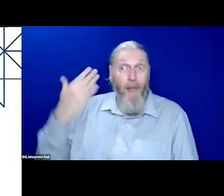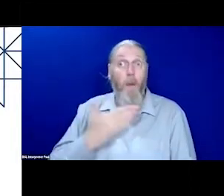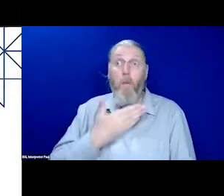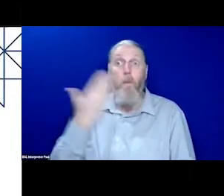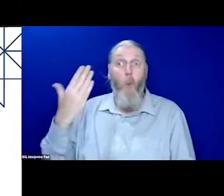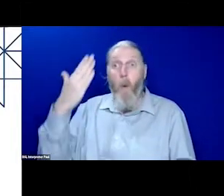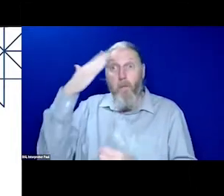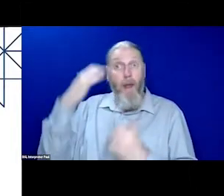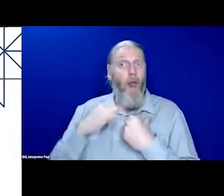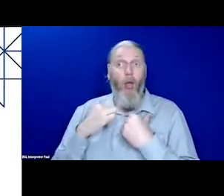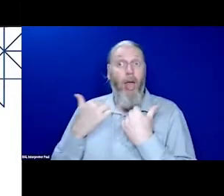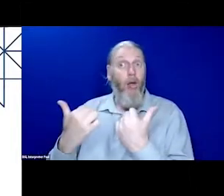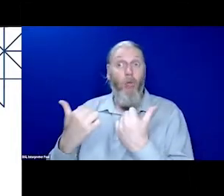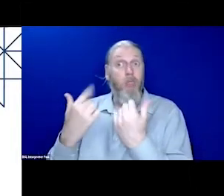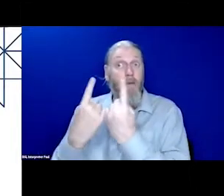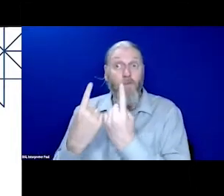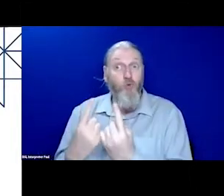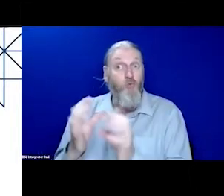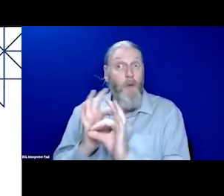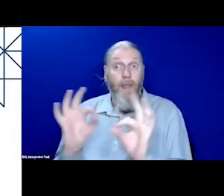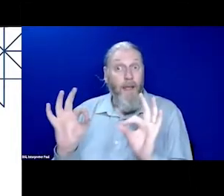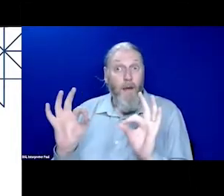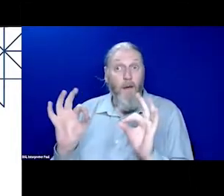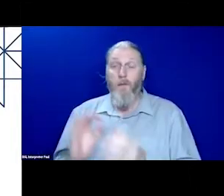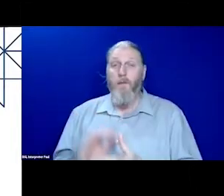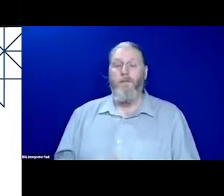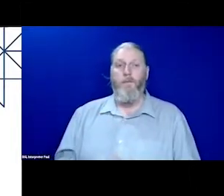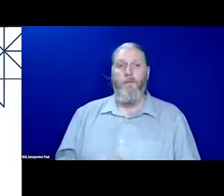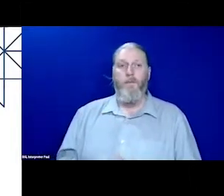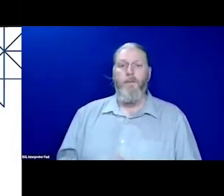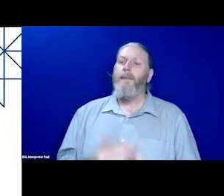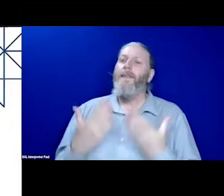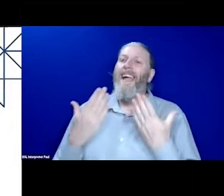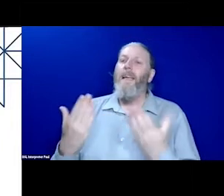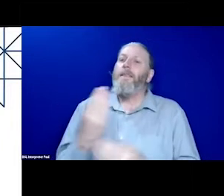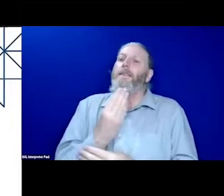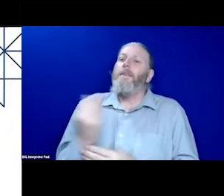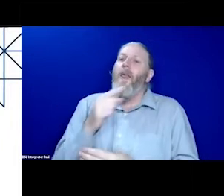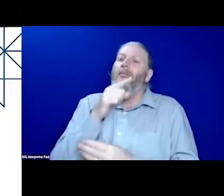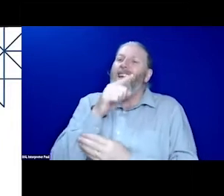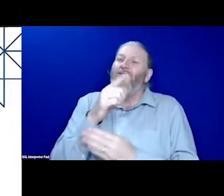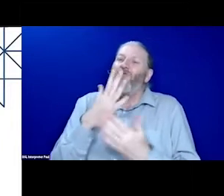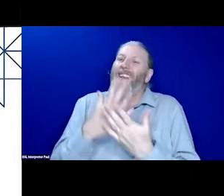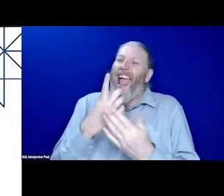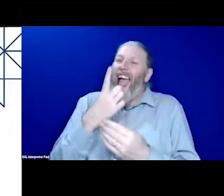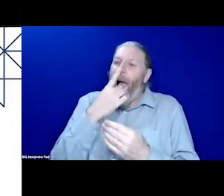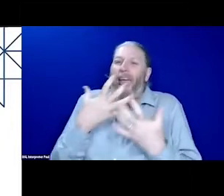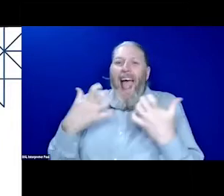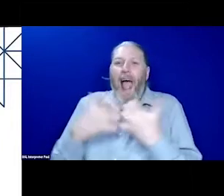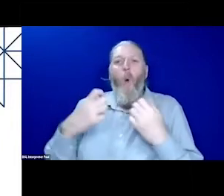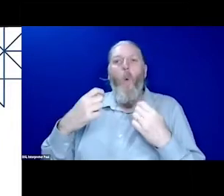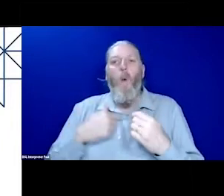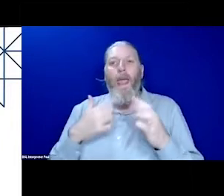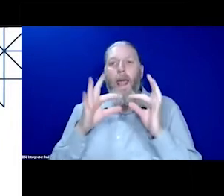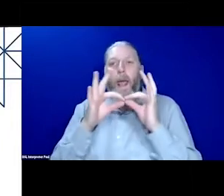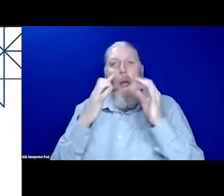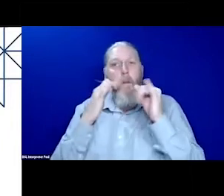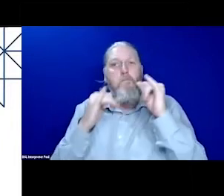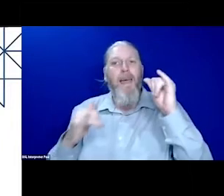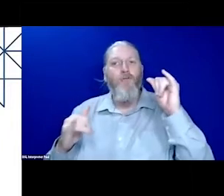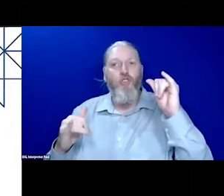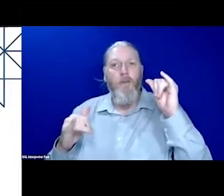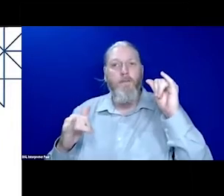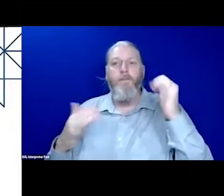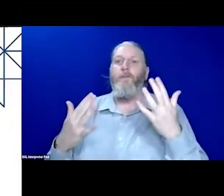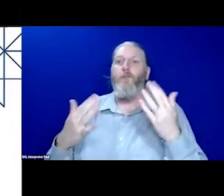the research that we're seeing comes down to the way that these things are being measured. So there's a range of scales emerging to measure these kind